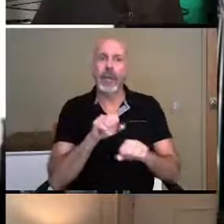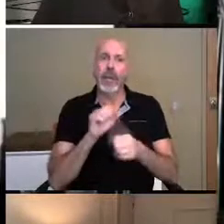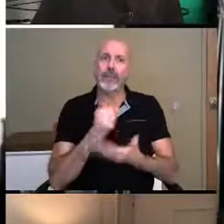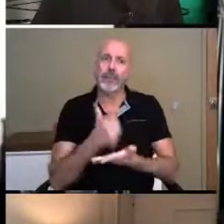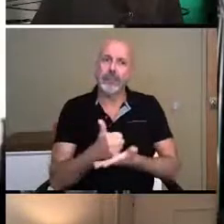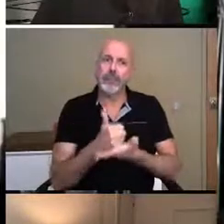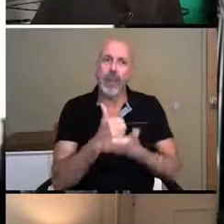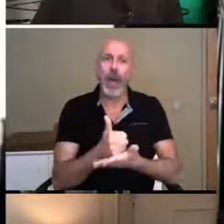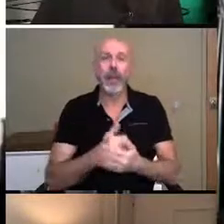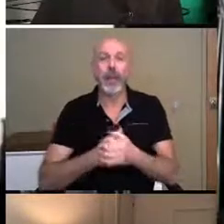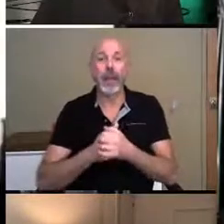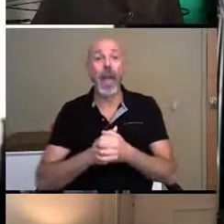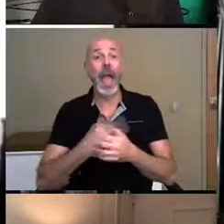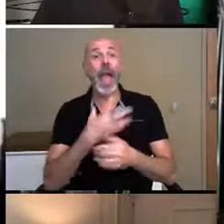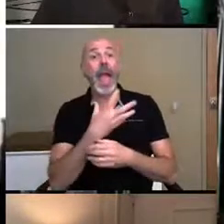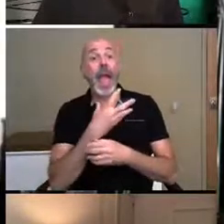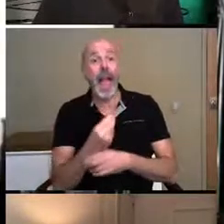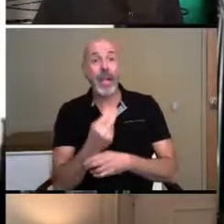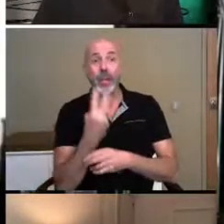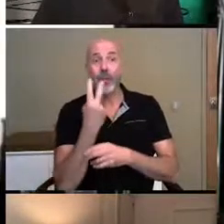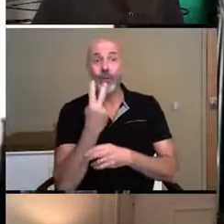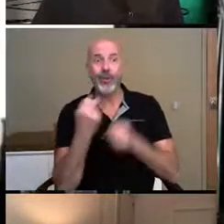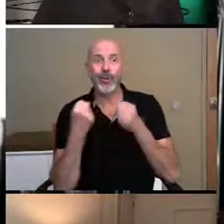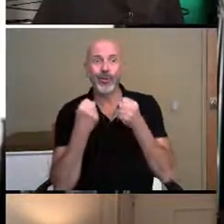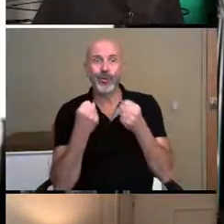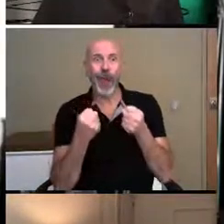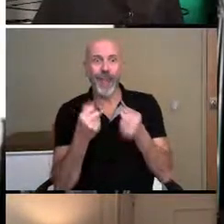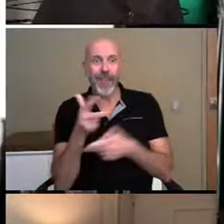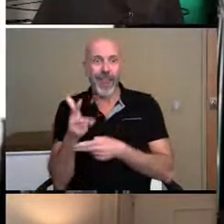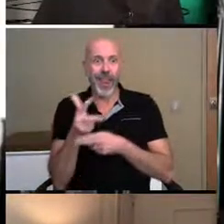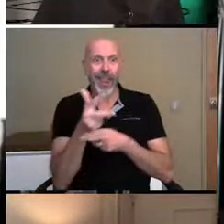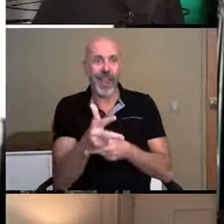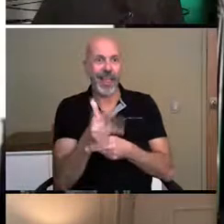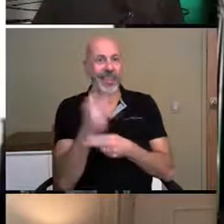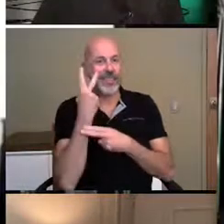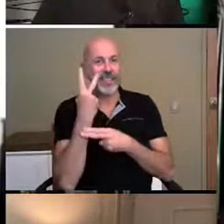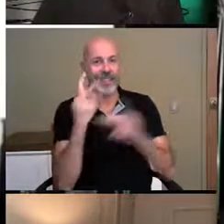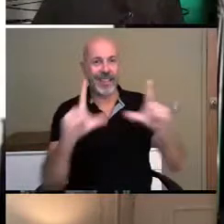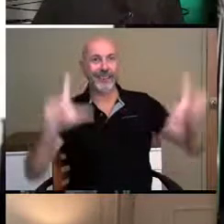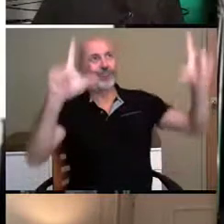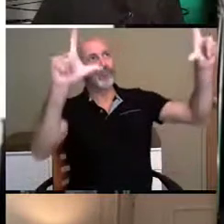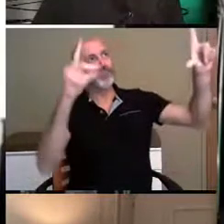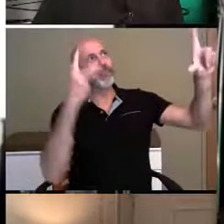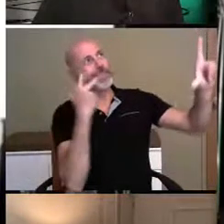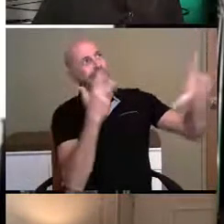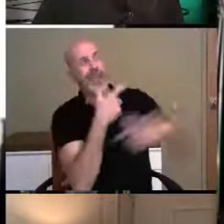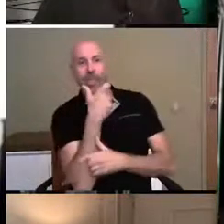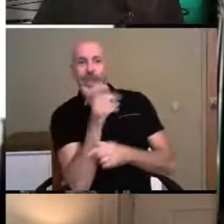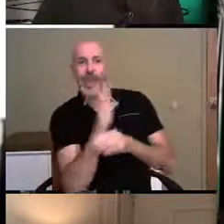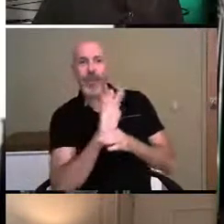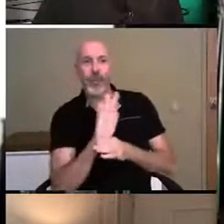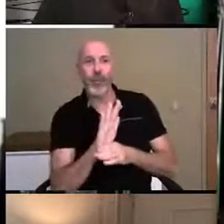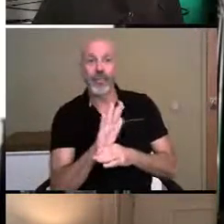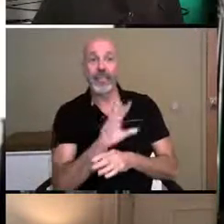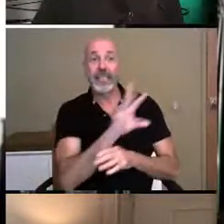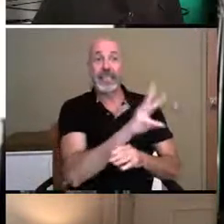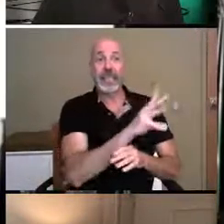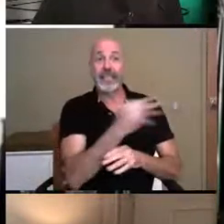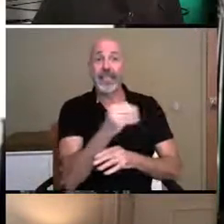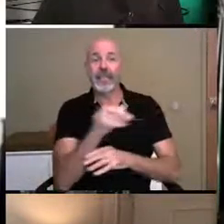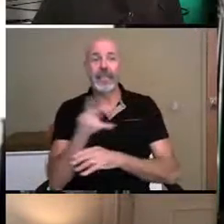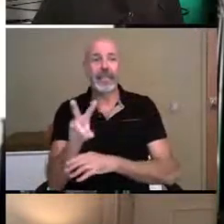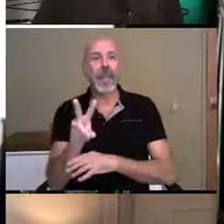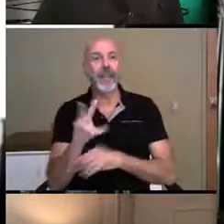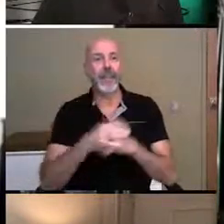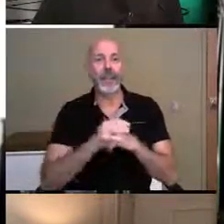that, there's two Pride drive-in nights at the movies on Friday the 6th and Saturday the 7th. And